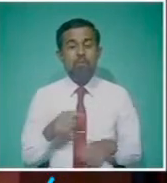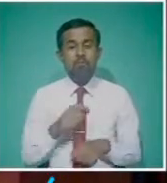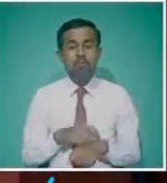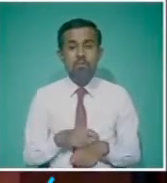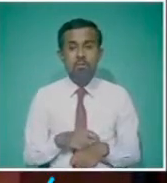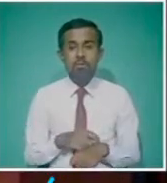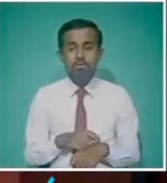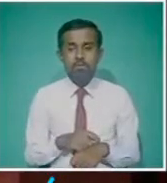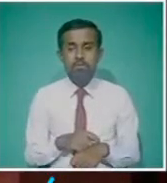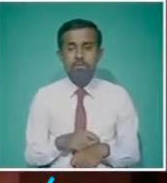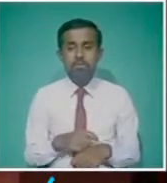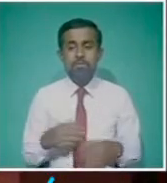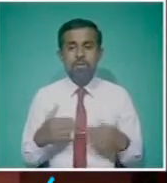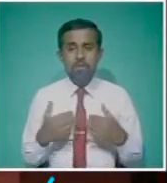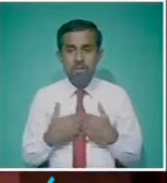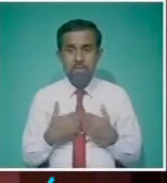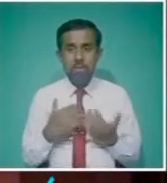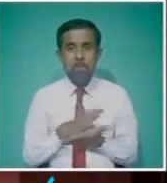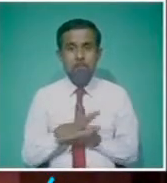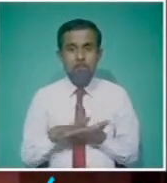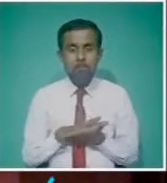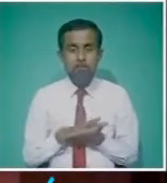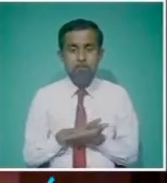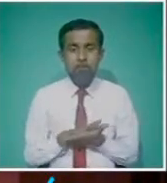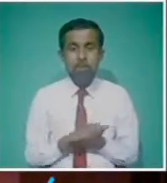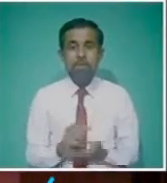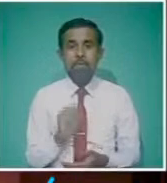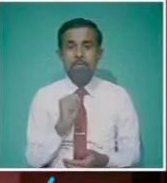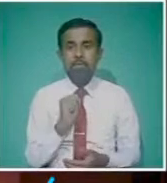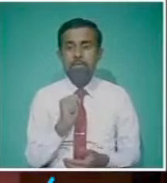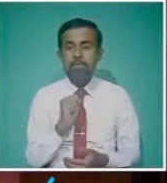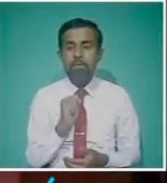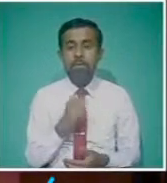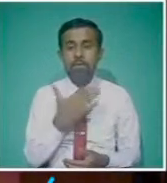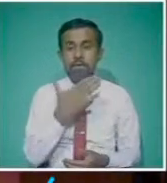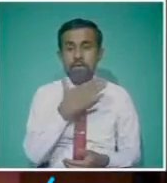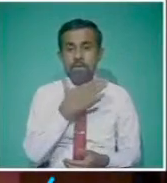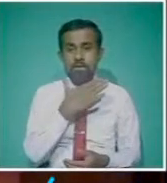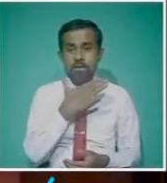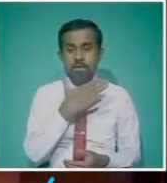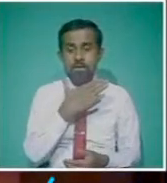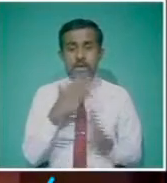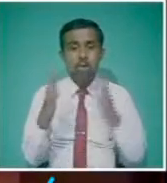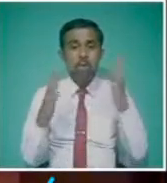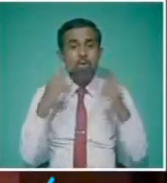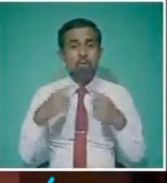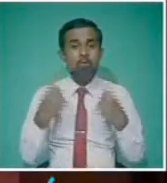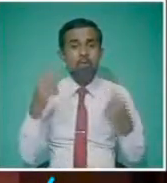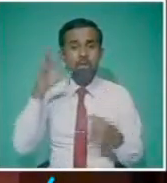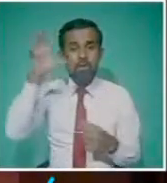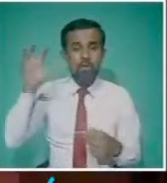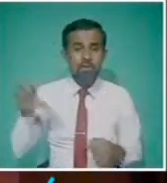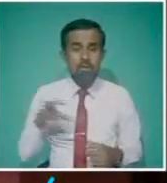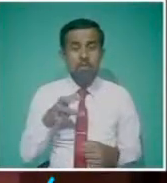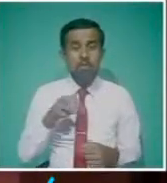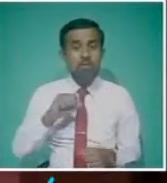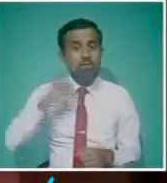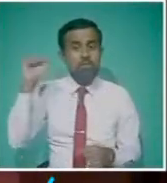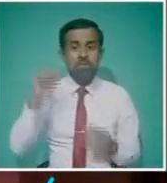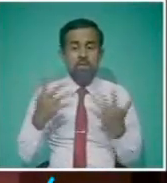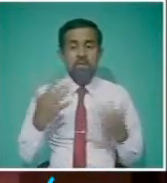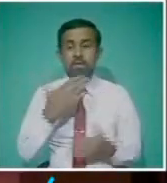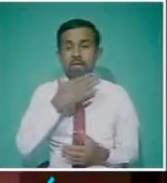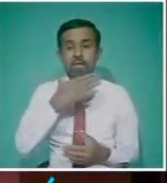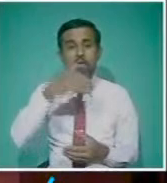has ensured the survival of the British monarchy. Its distance to the power